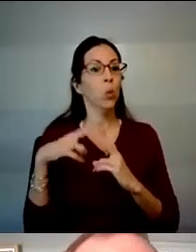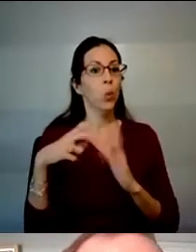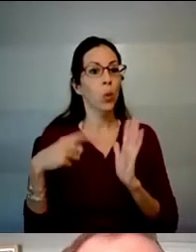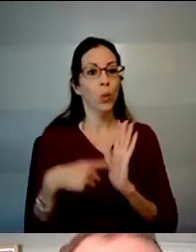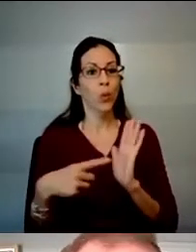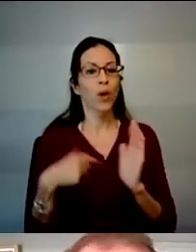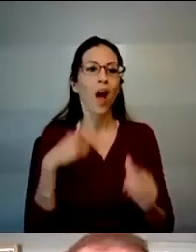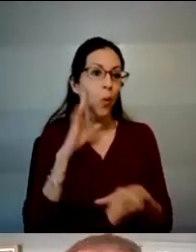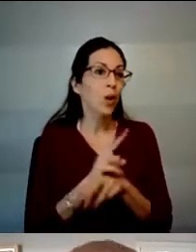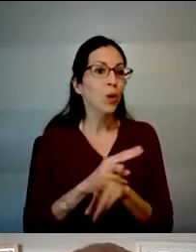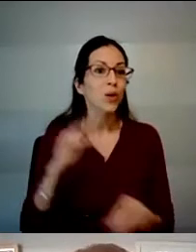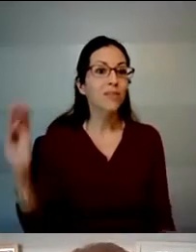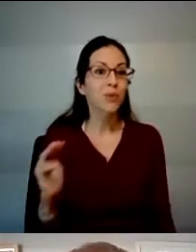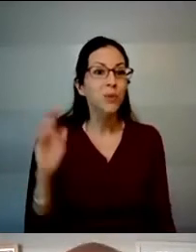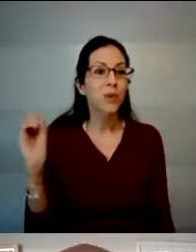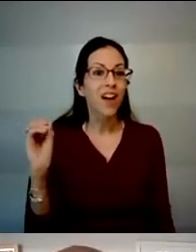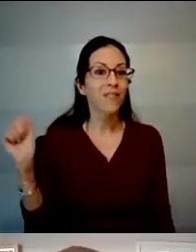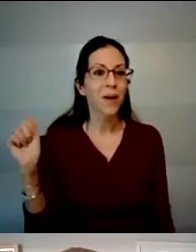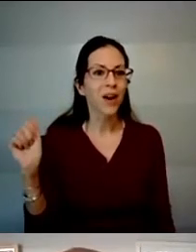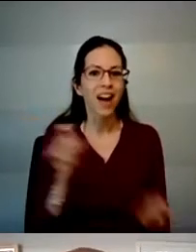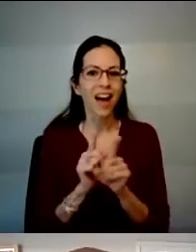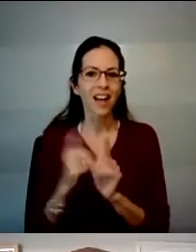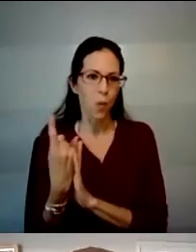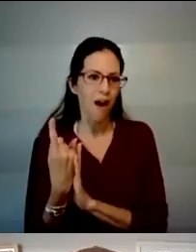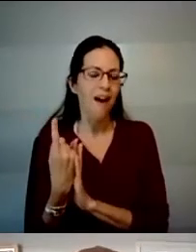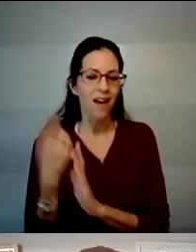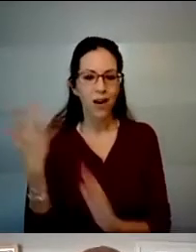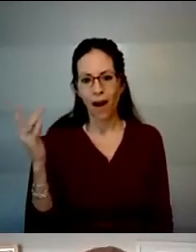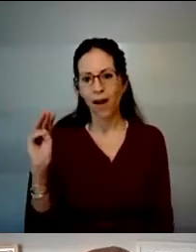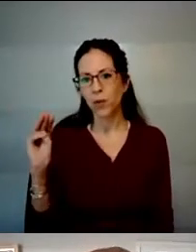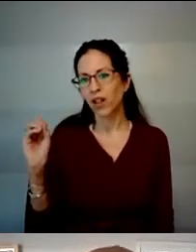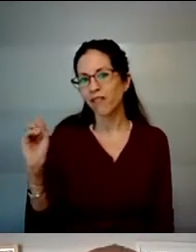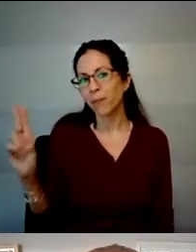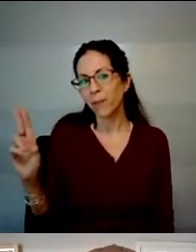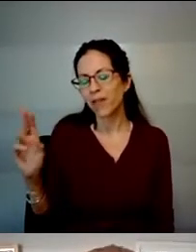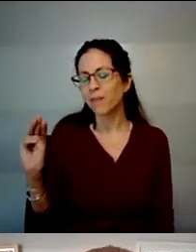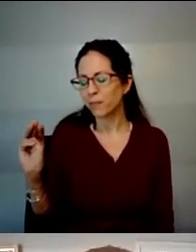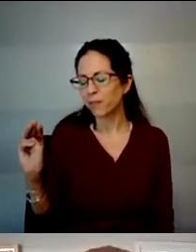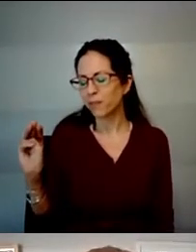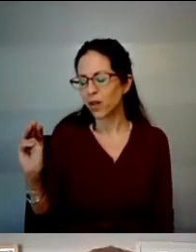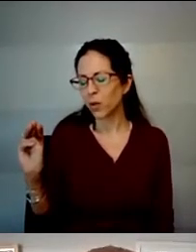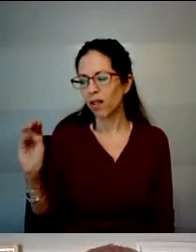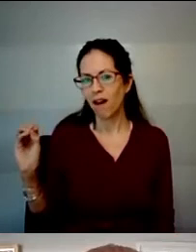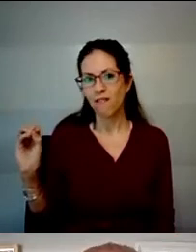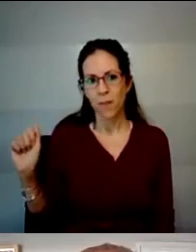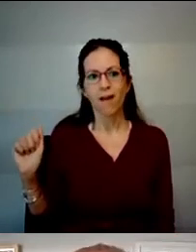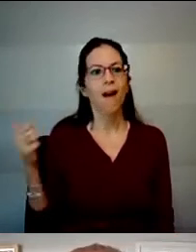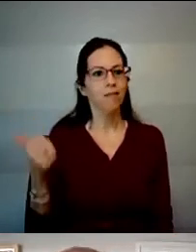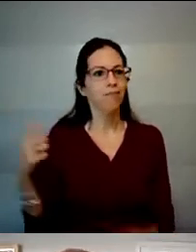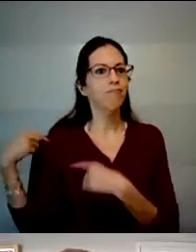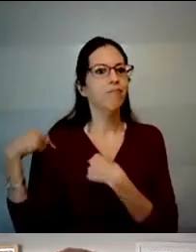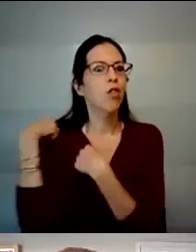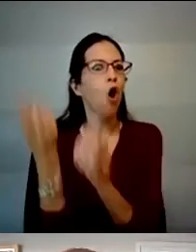Mutual America as one of them, because Mutual America has been a longtime partner of the Walker. I mean, not